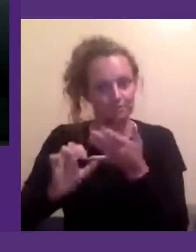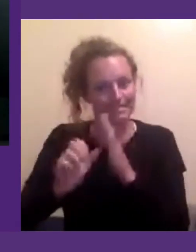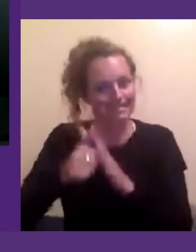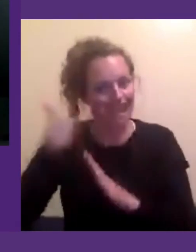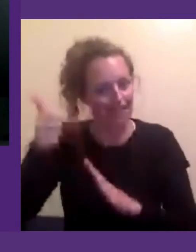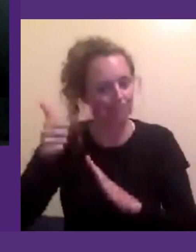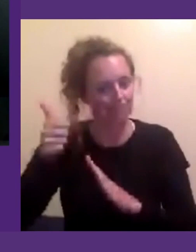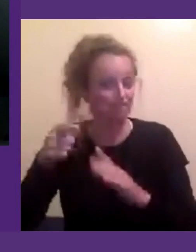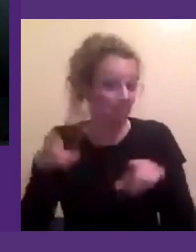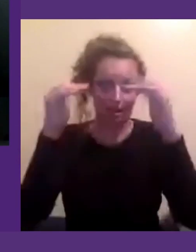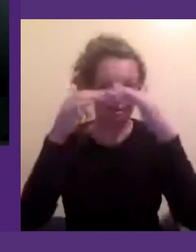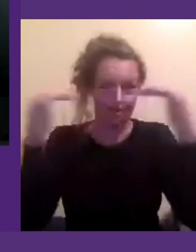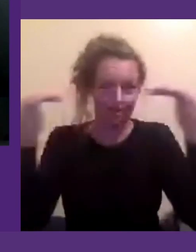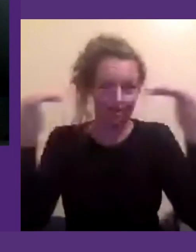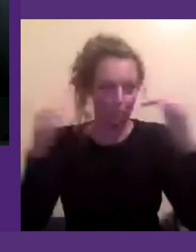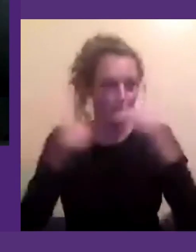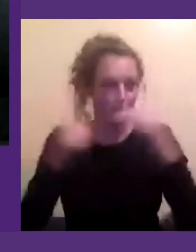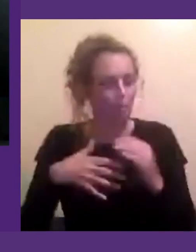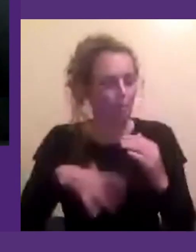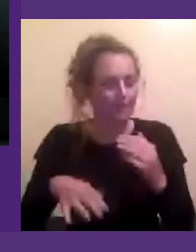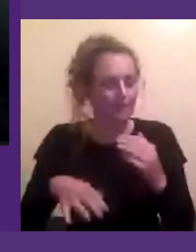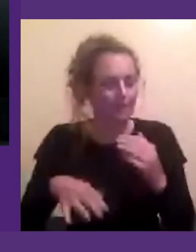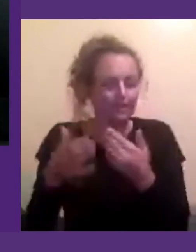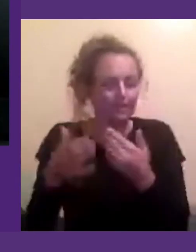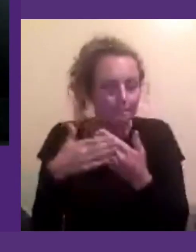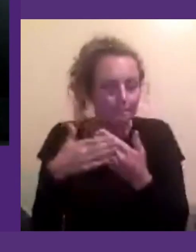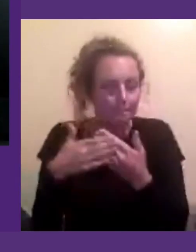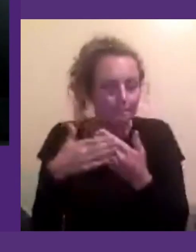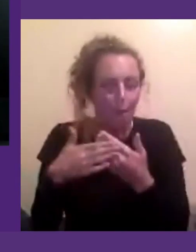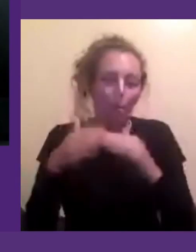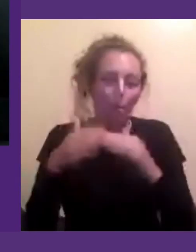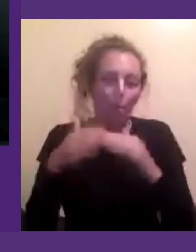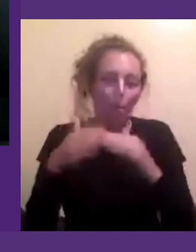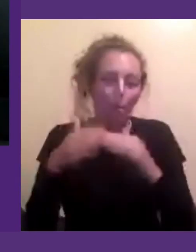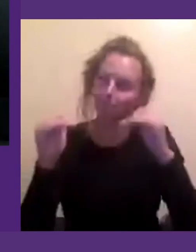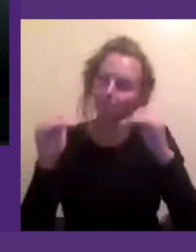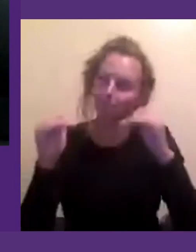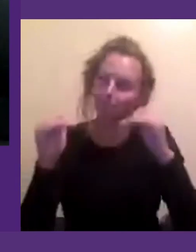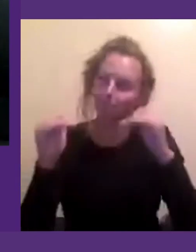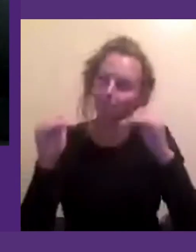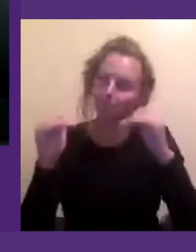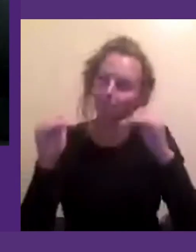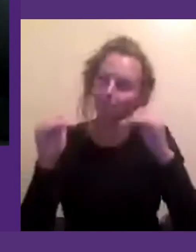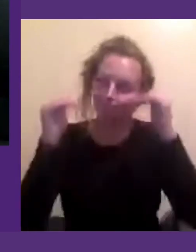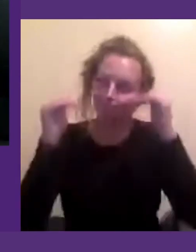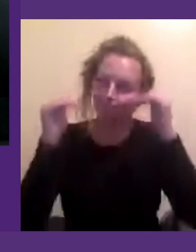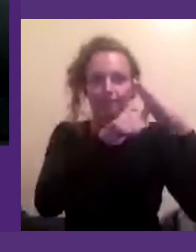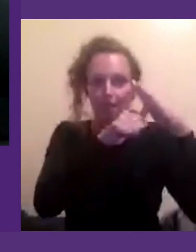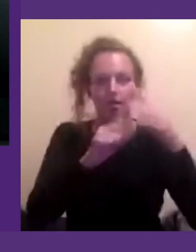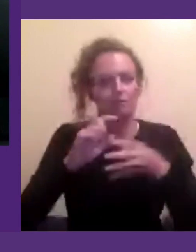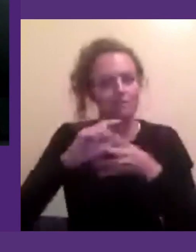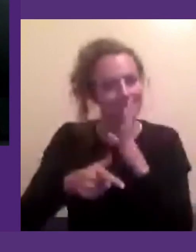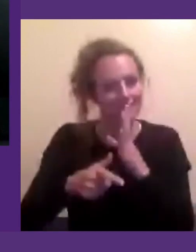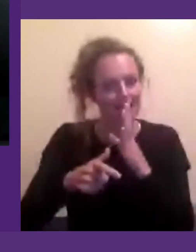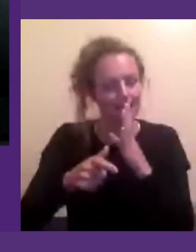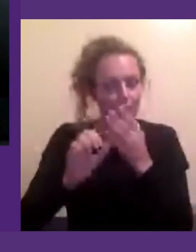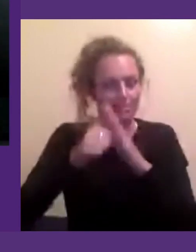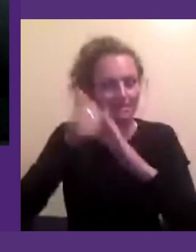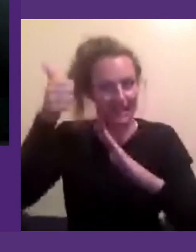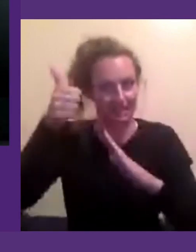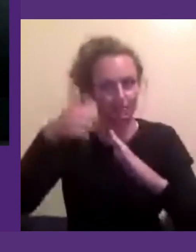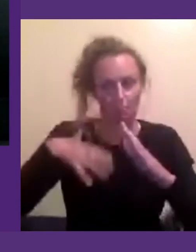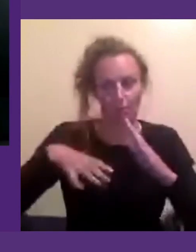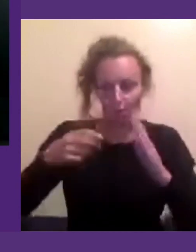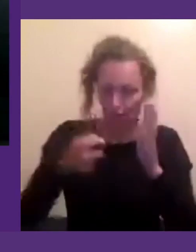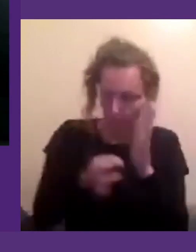talent. So we need to be looking at how we can be progressing our mid-level talent and how we can be getting them